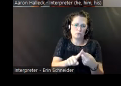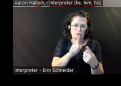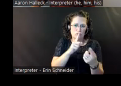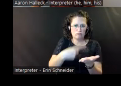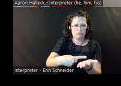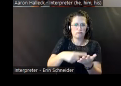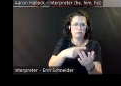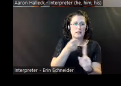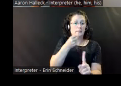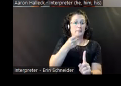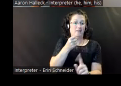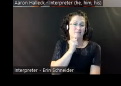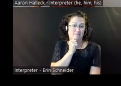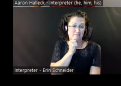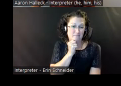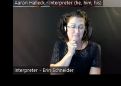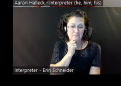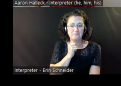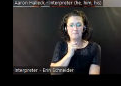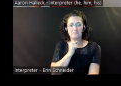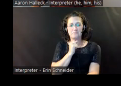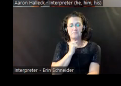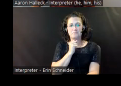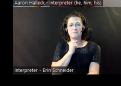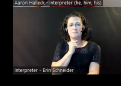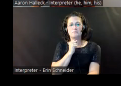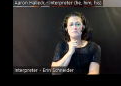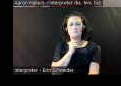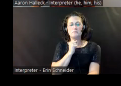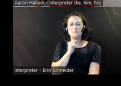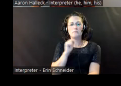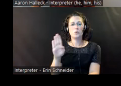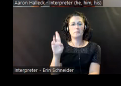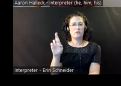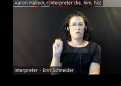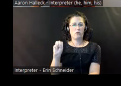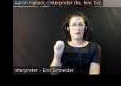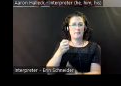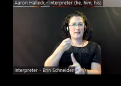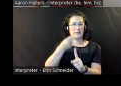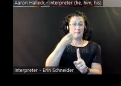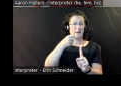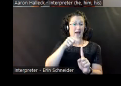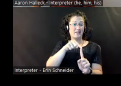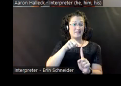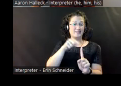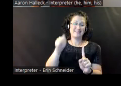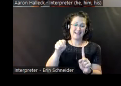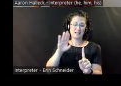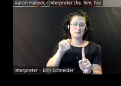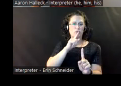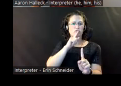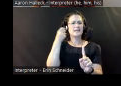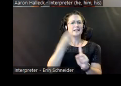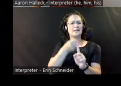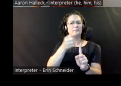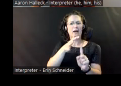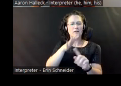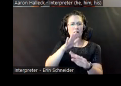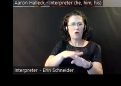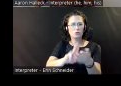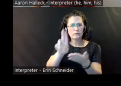not the, well, it's the BRM impact. It's really about the impact on Purdue agriculture and the research